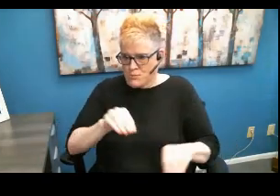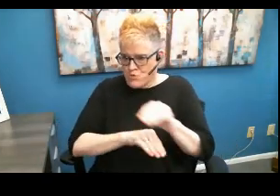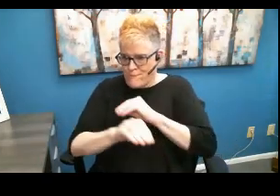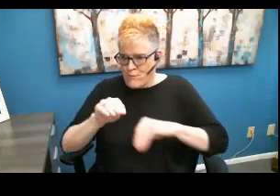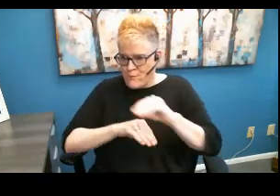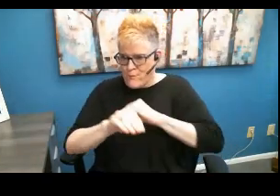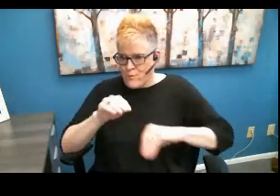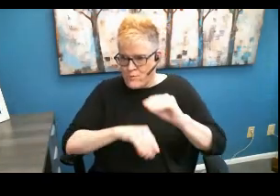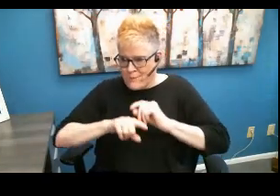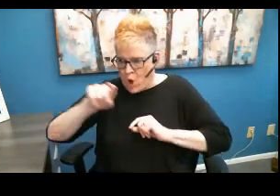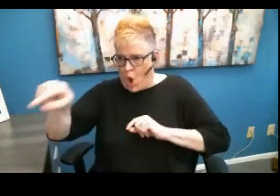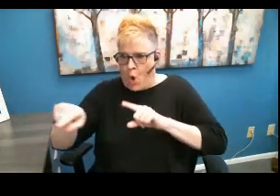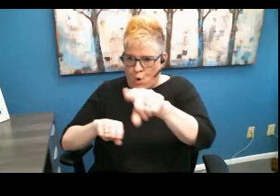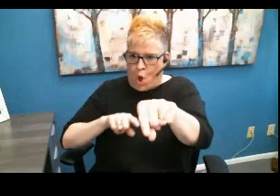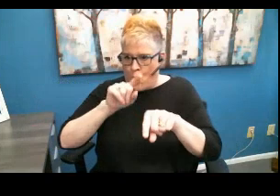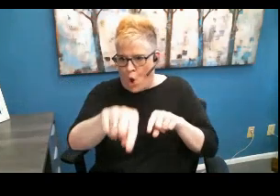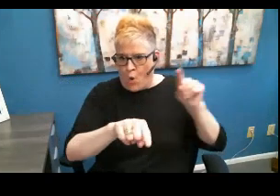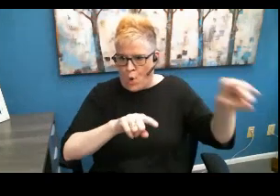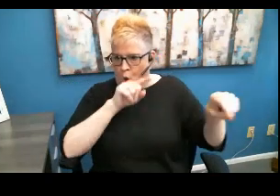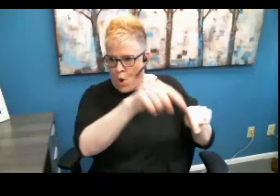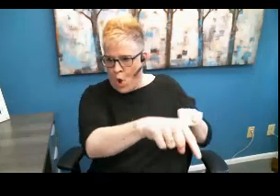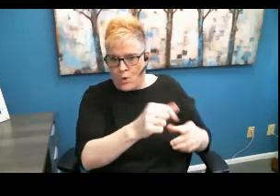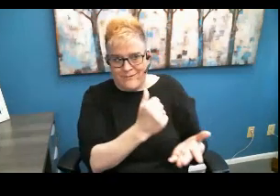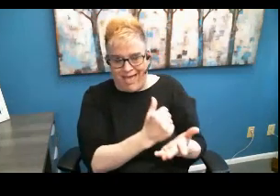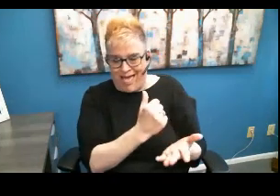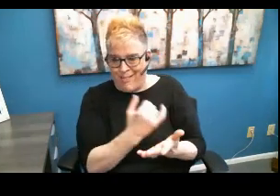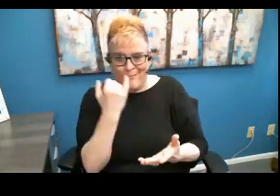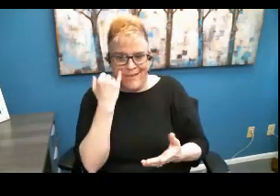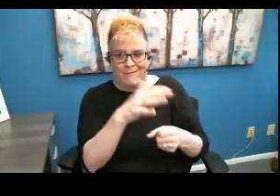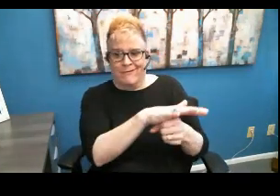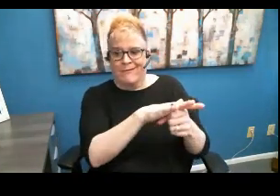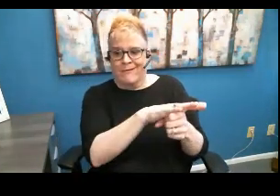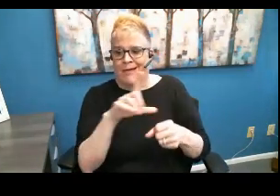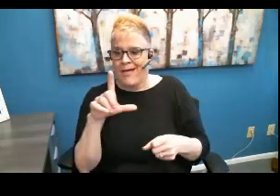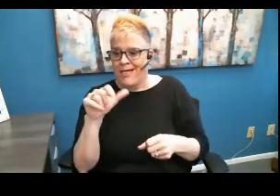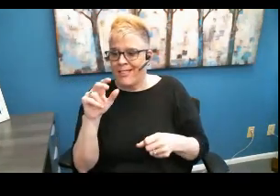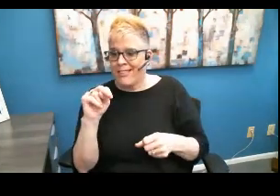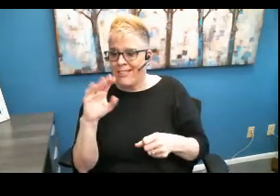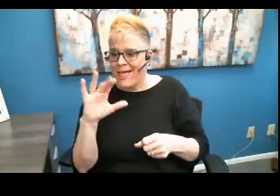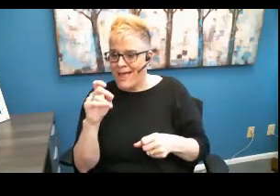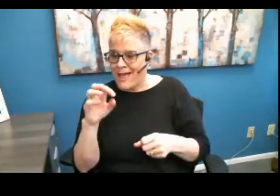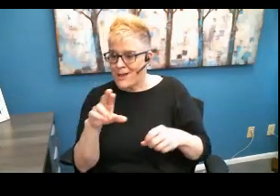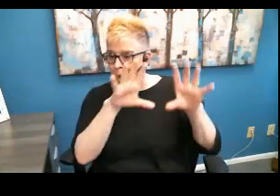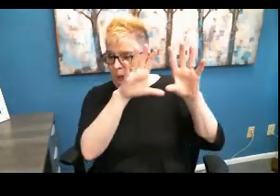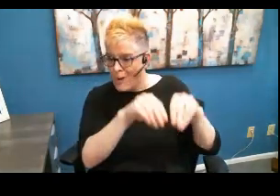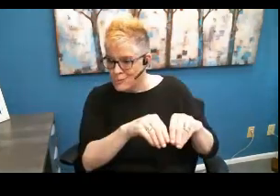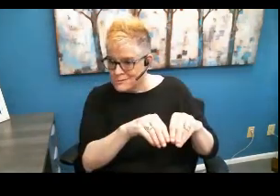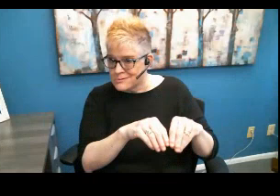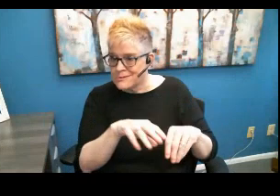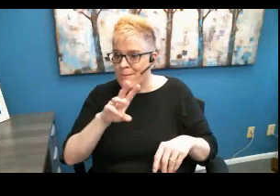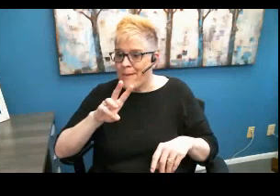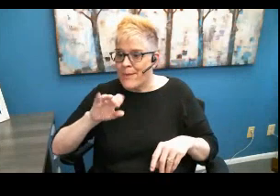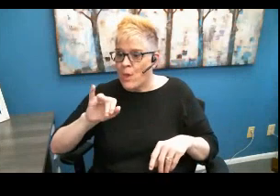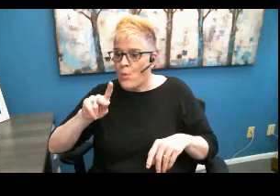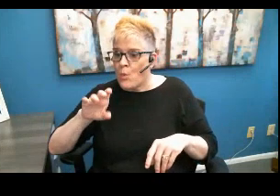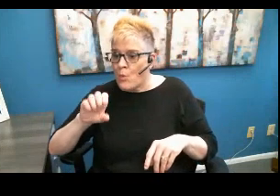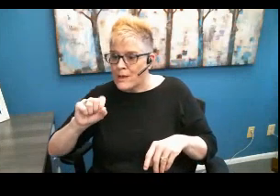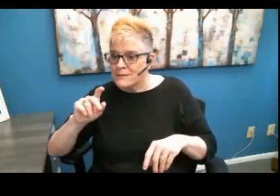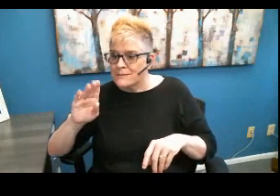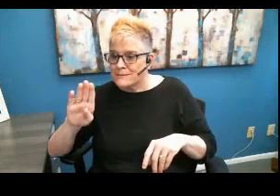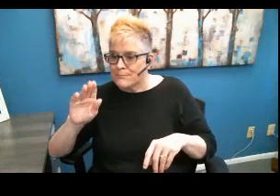state to help in a region. If we have an outage in Lancaster, we may be moving resources from Wilkes-Barre and Harrisburg and the